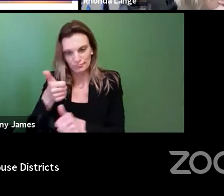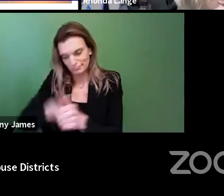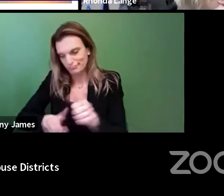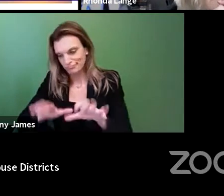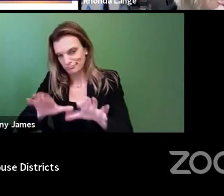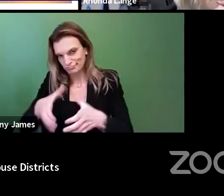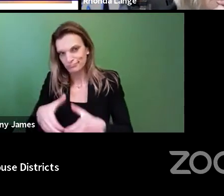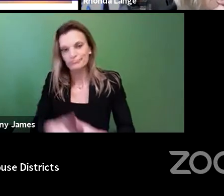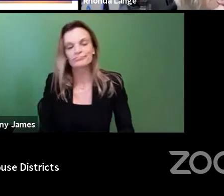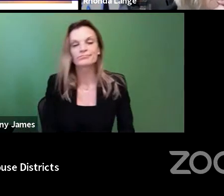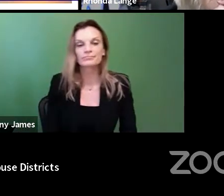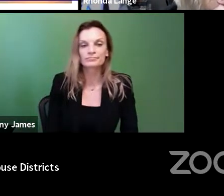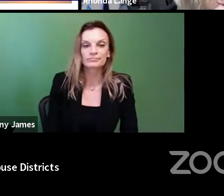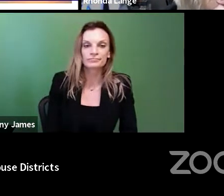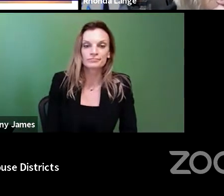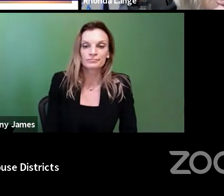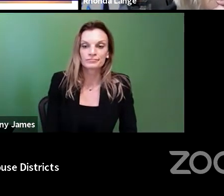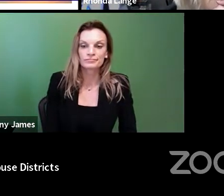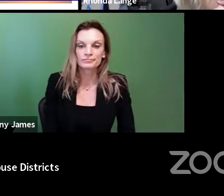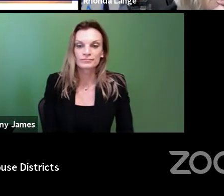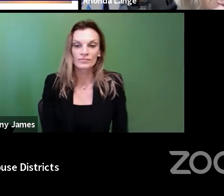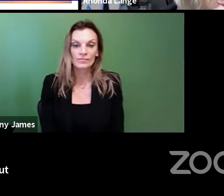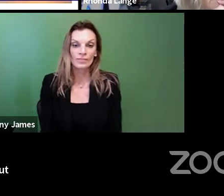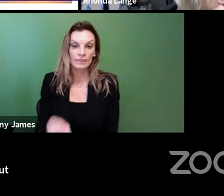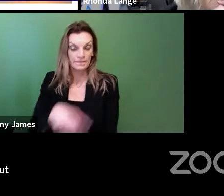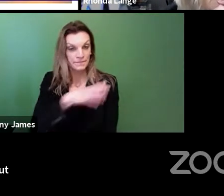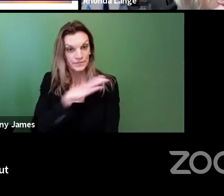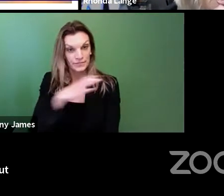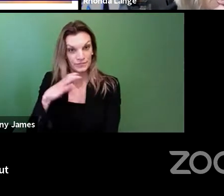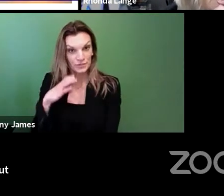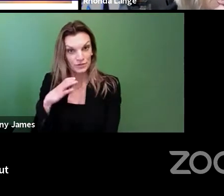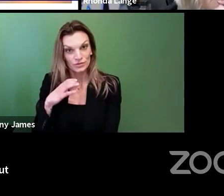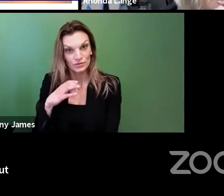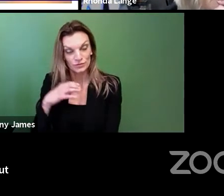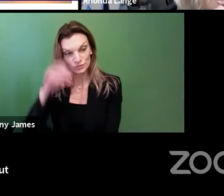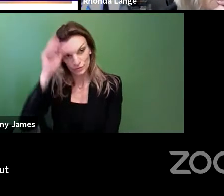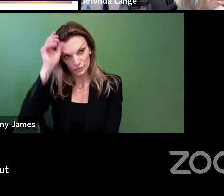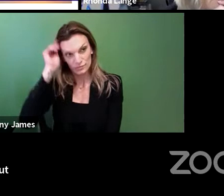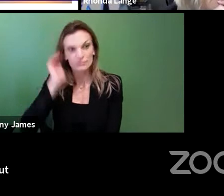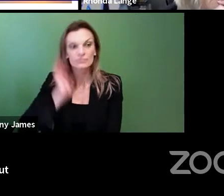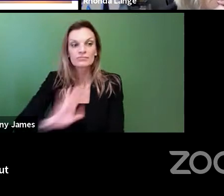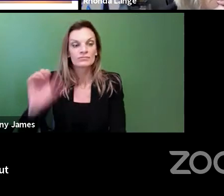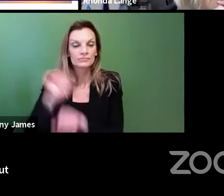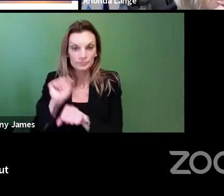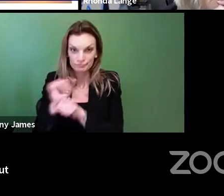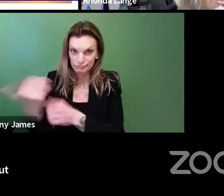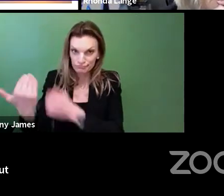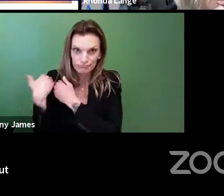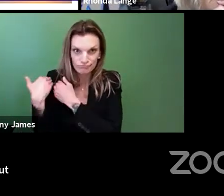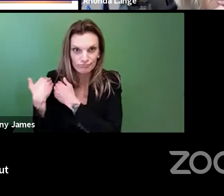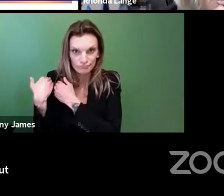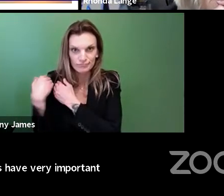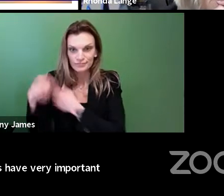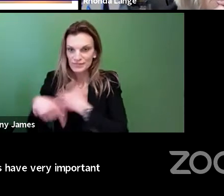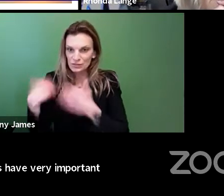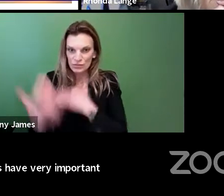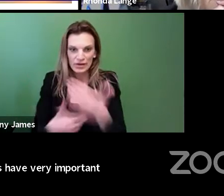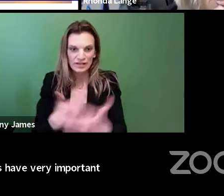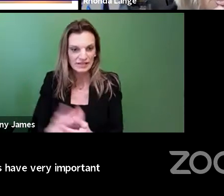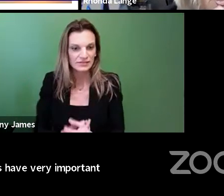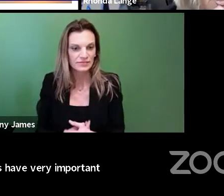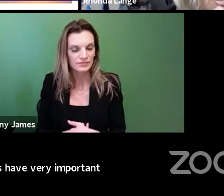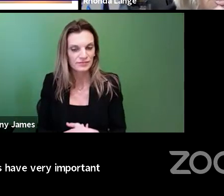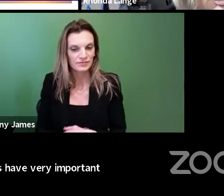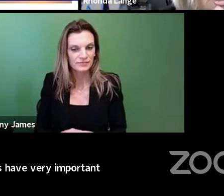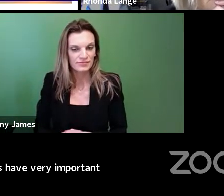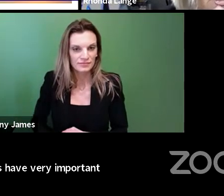91,600 people. The commissioners have very important responsibilities in this process. First